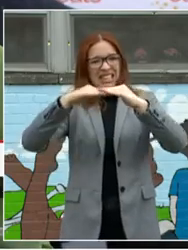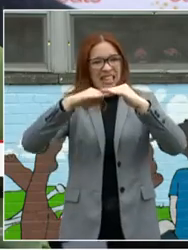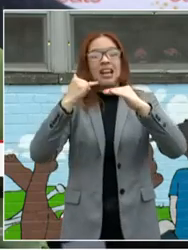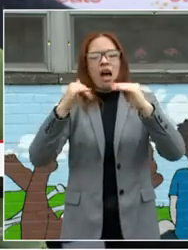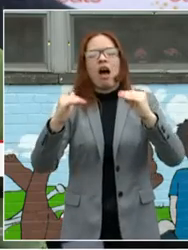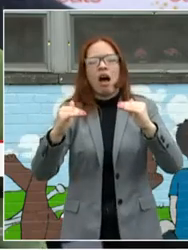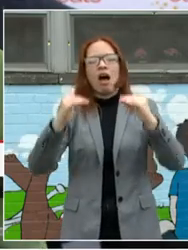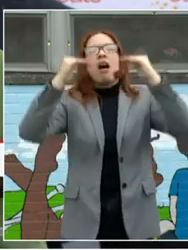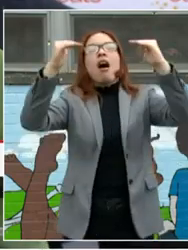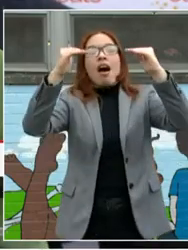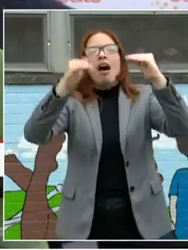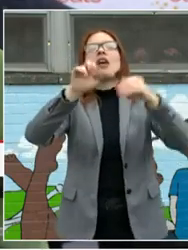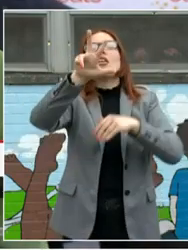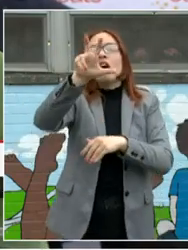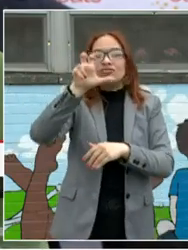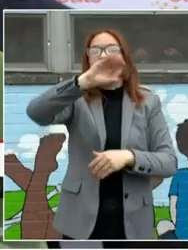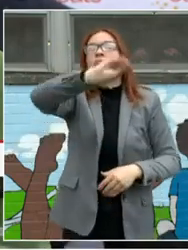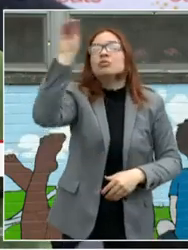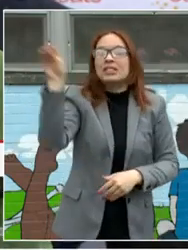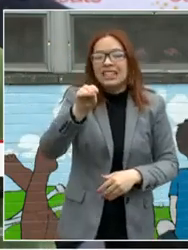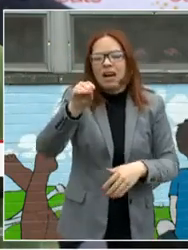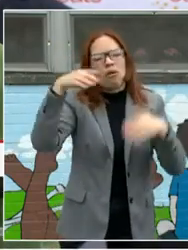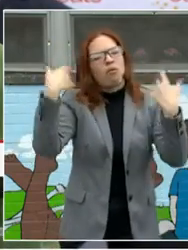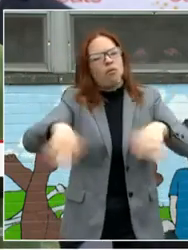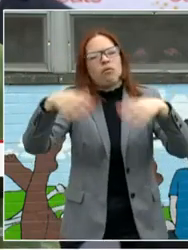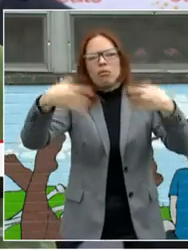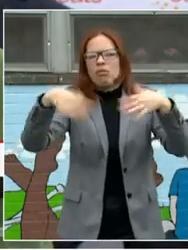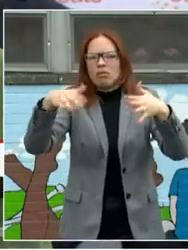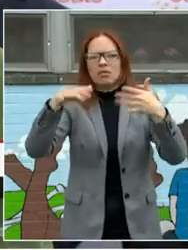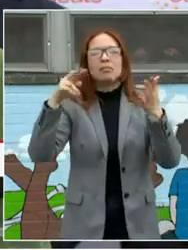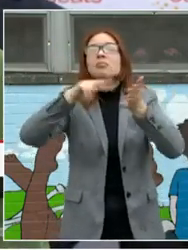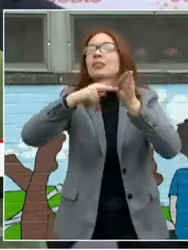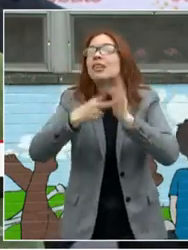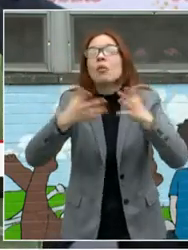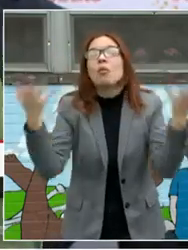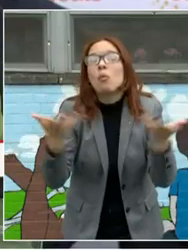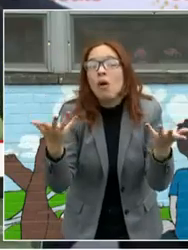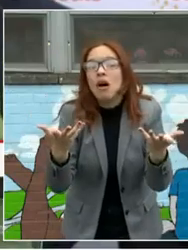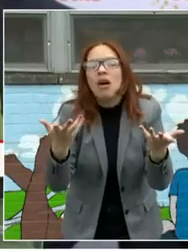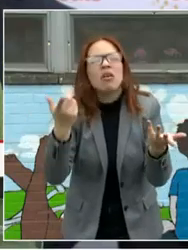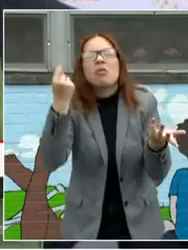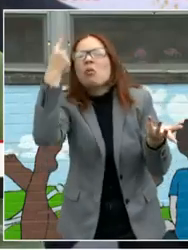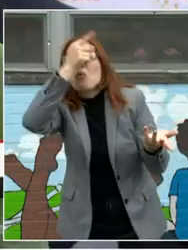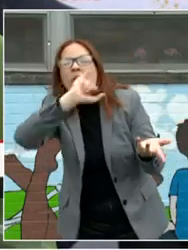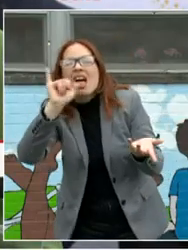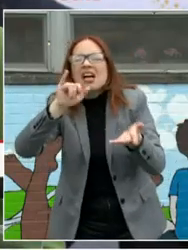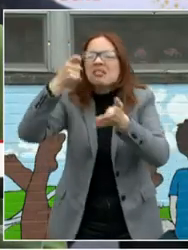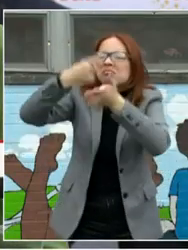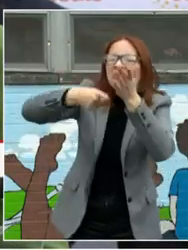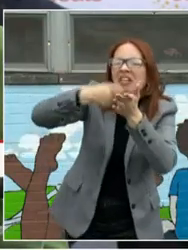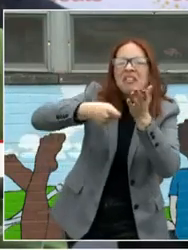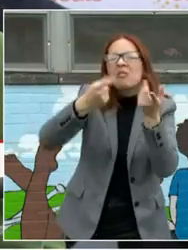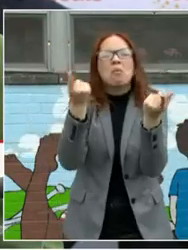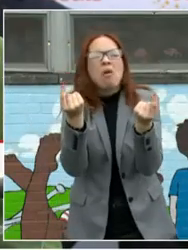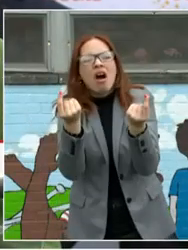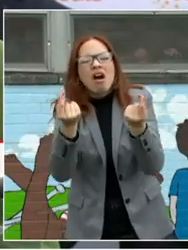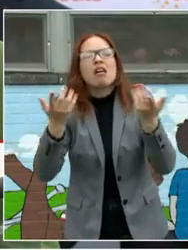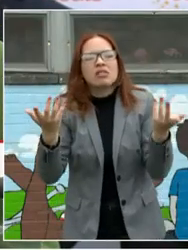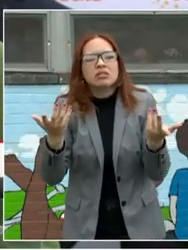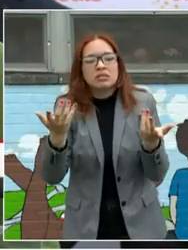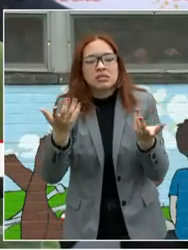So let me say what that means in dollars and cents. That means instead of an income cap of